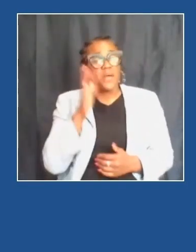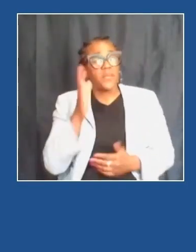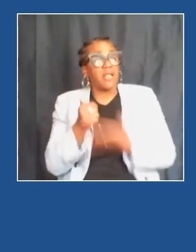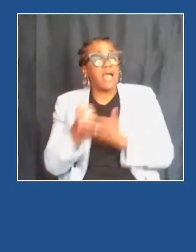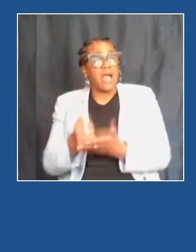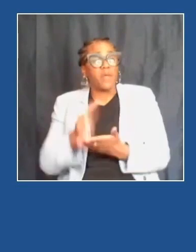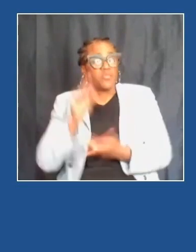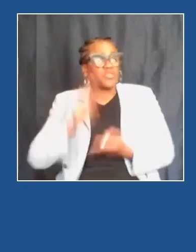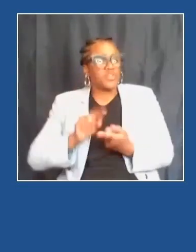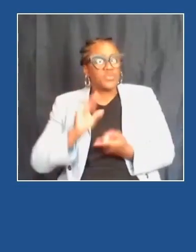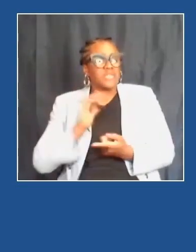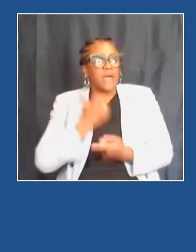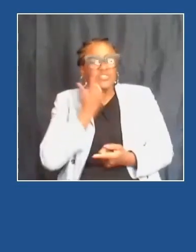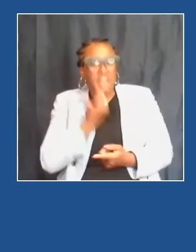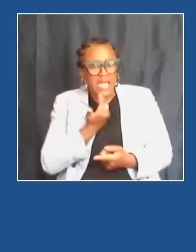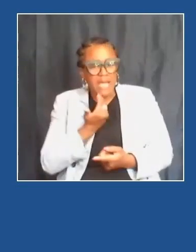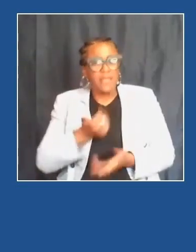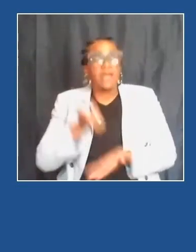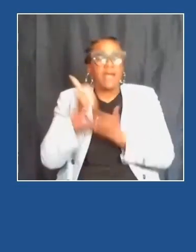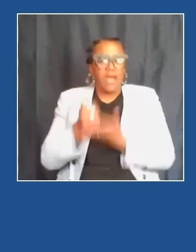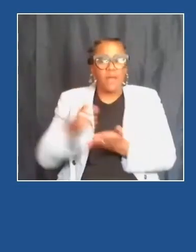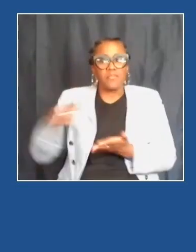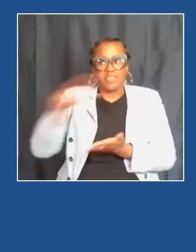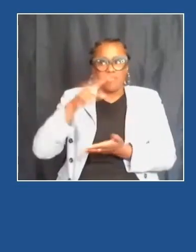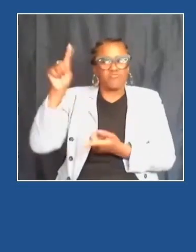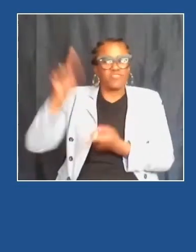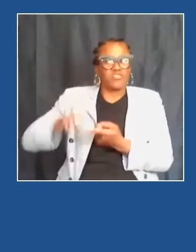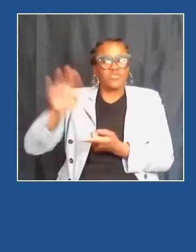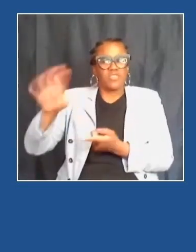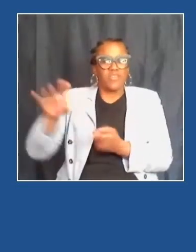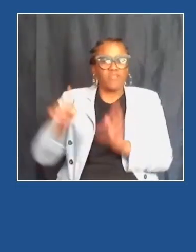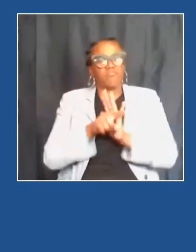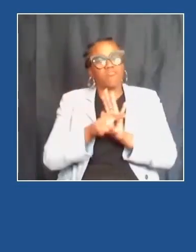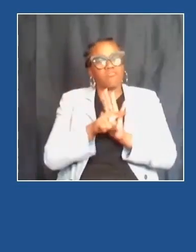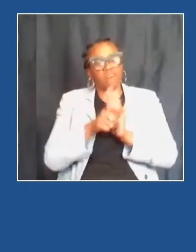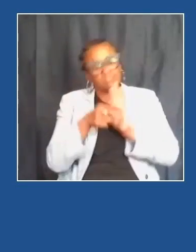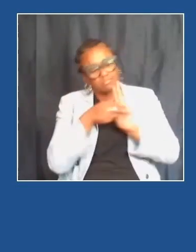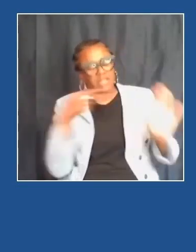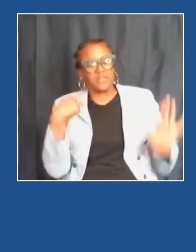our shame, because it's going to help reduce other people's stigma.